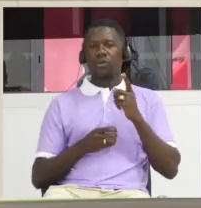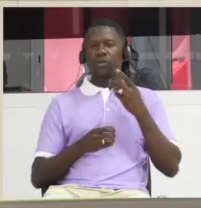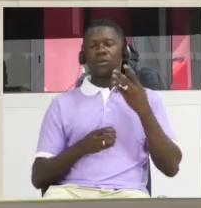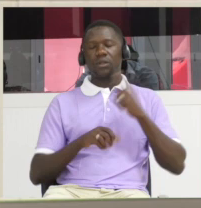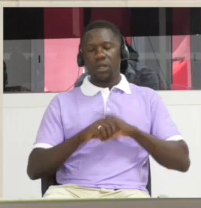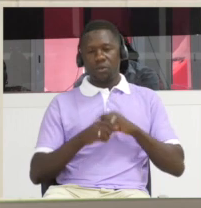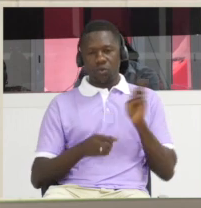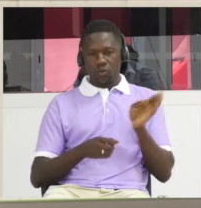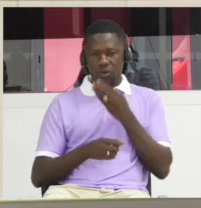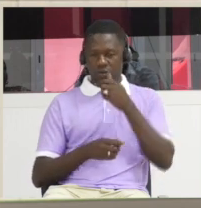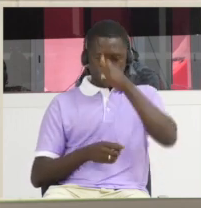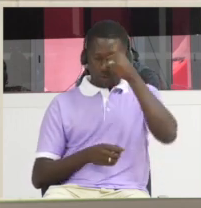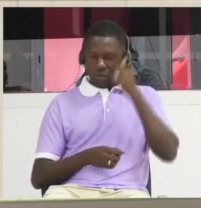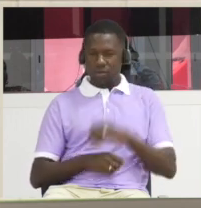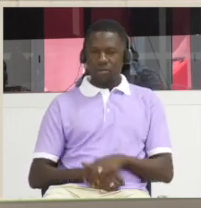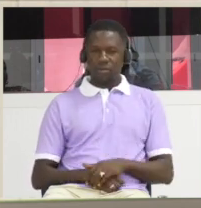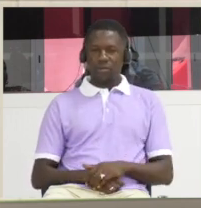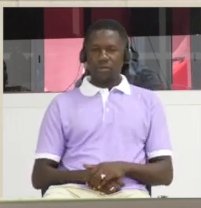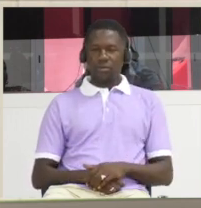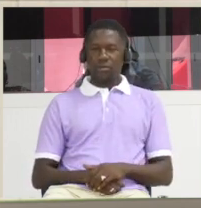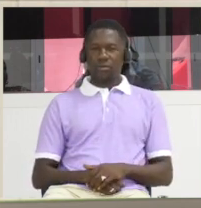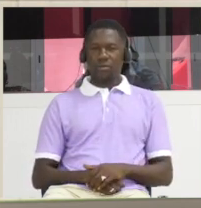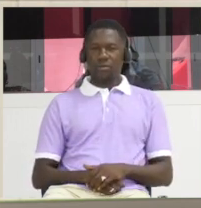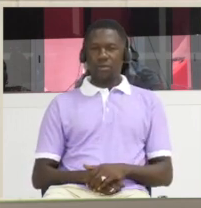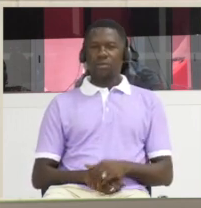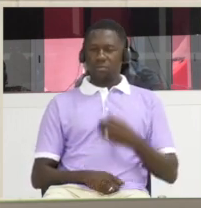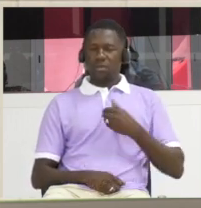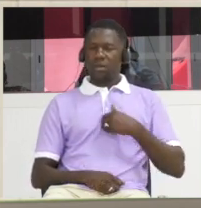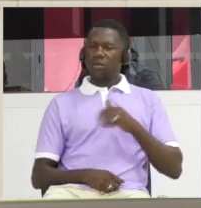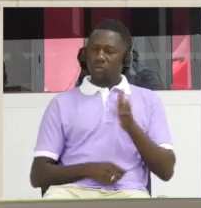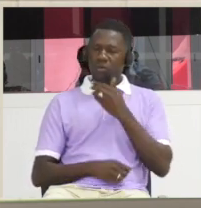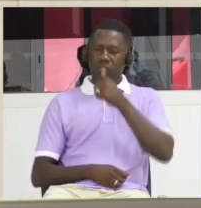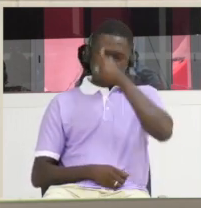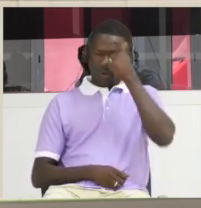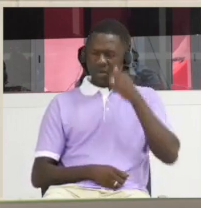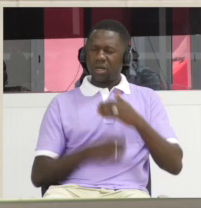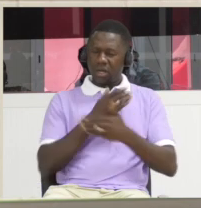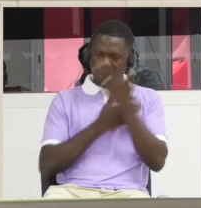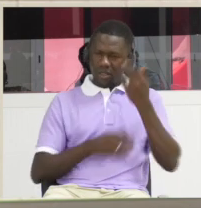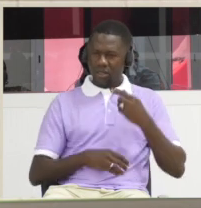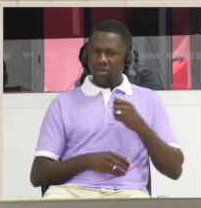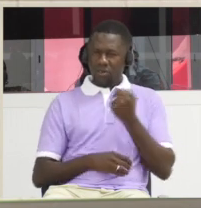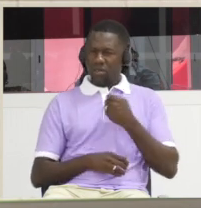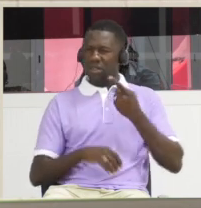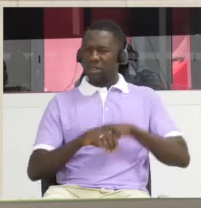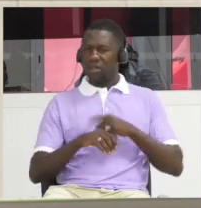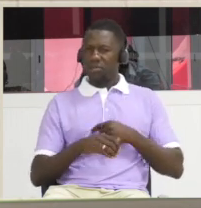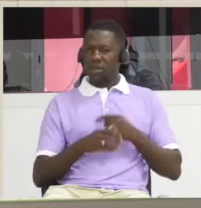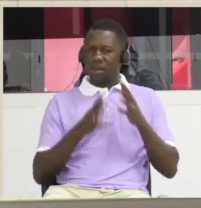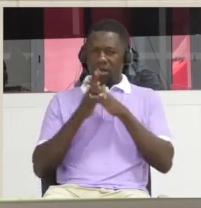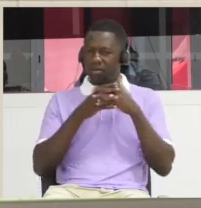I went to work as usual early, and there was an American naval vessel visiting